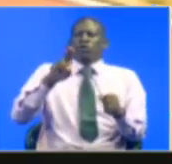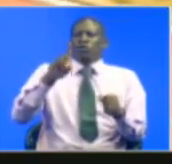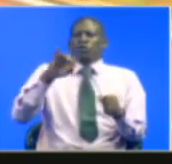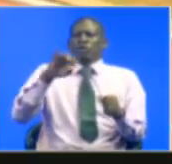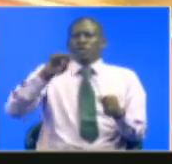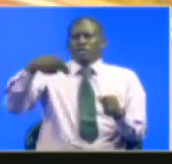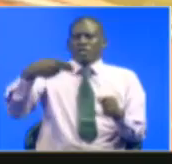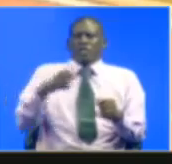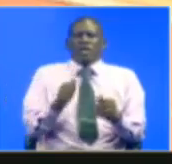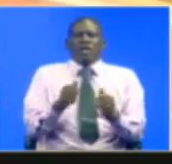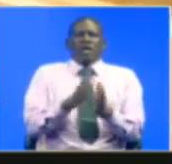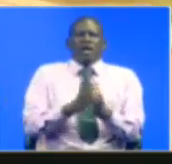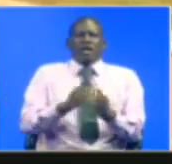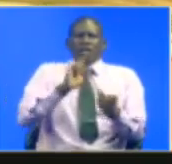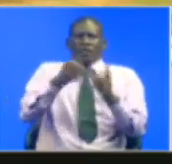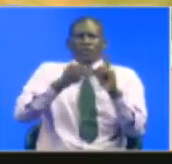make.